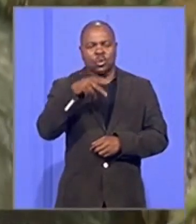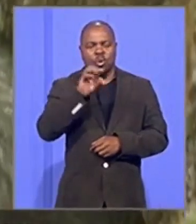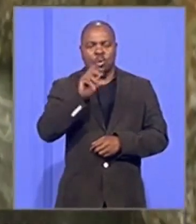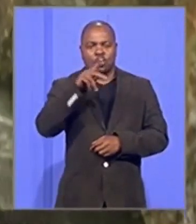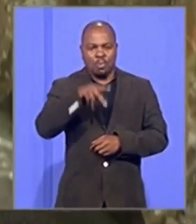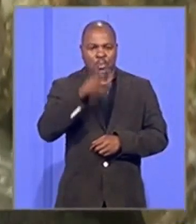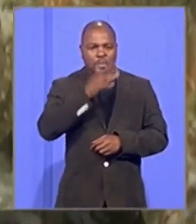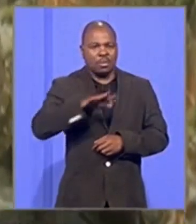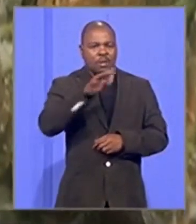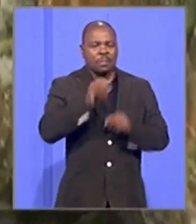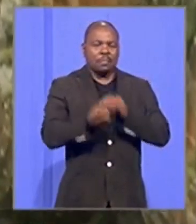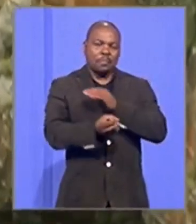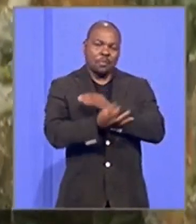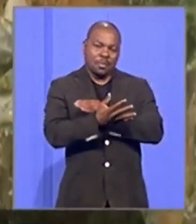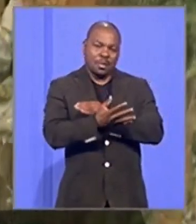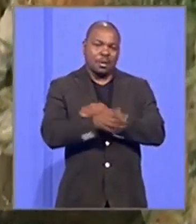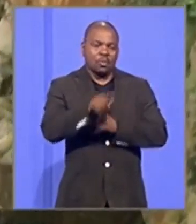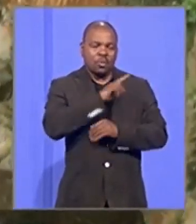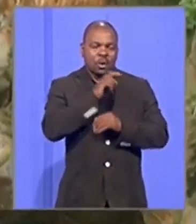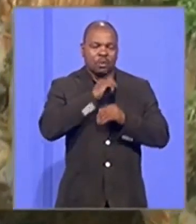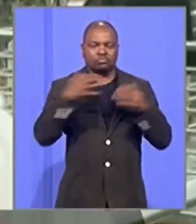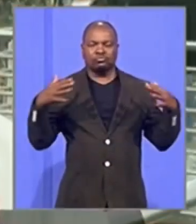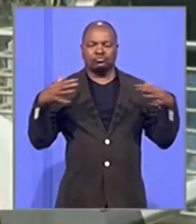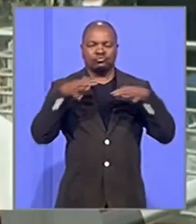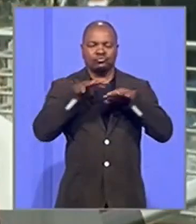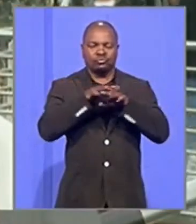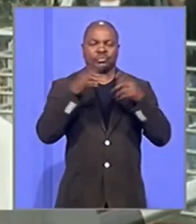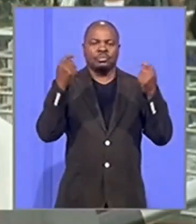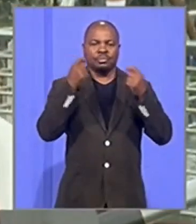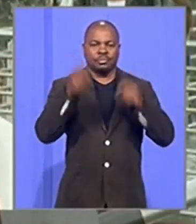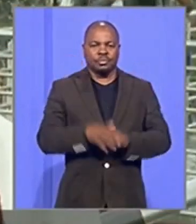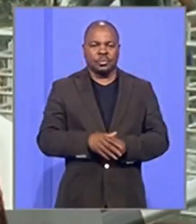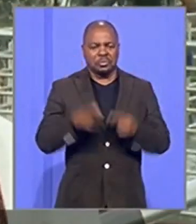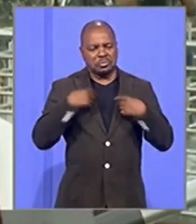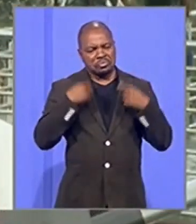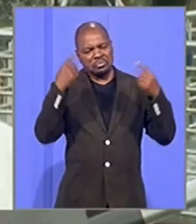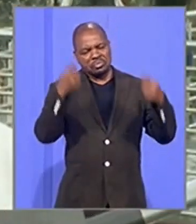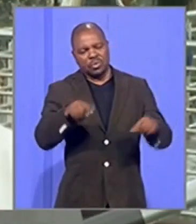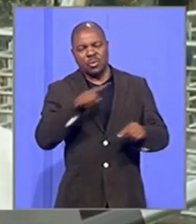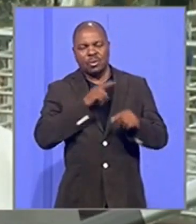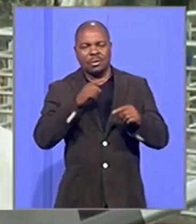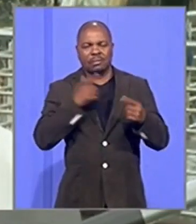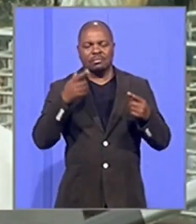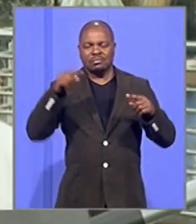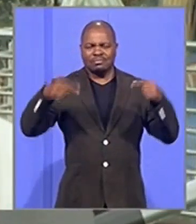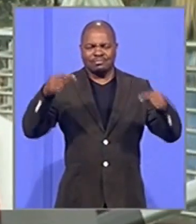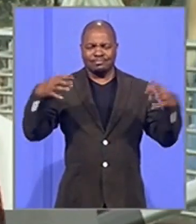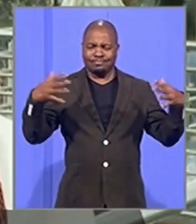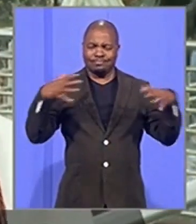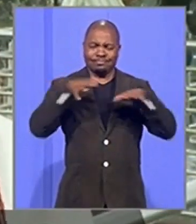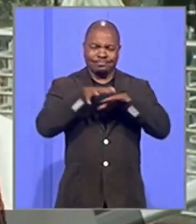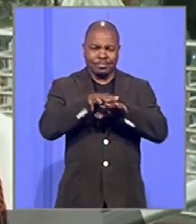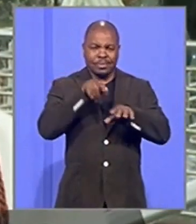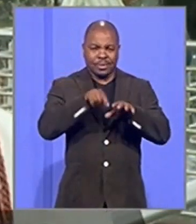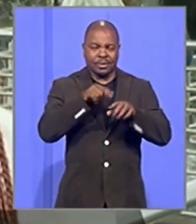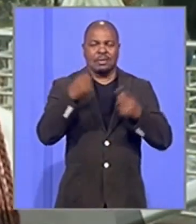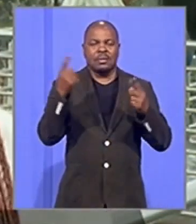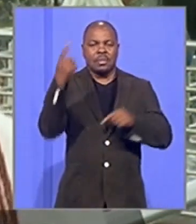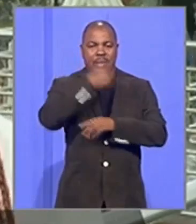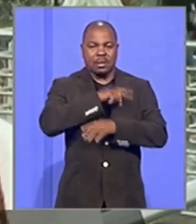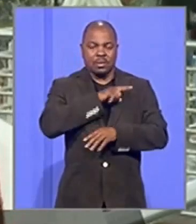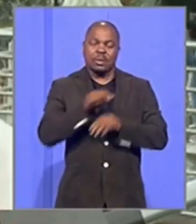wa ho keteka letsatsi la poelano. We came out to celebrate Reconciliation Day. As we know, it's a very, day